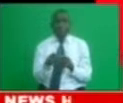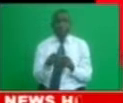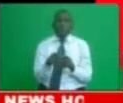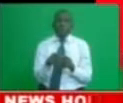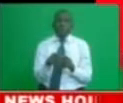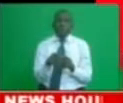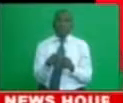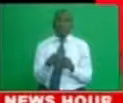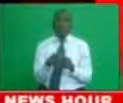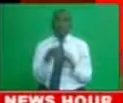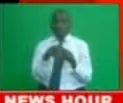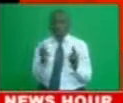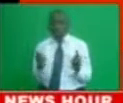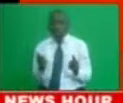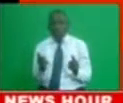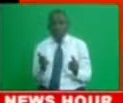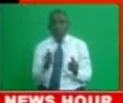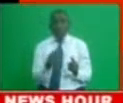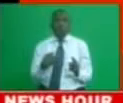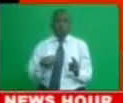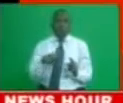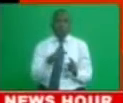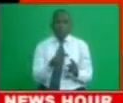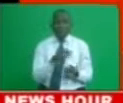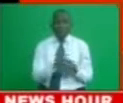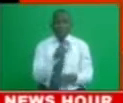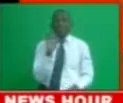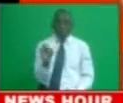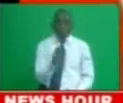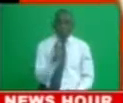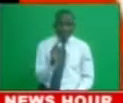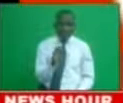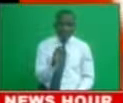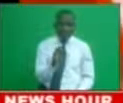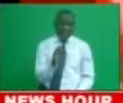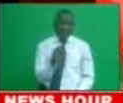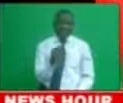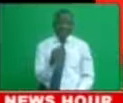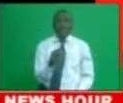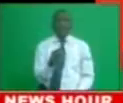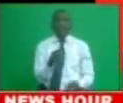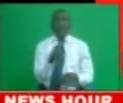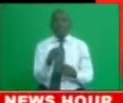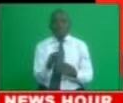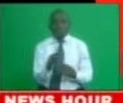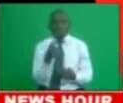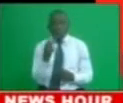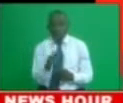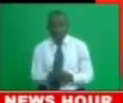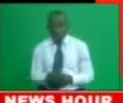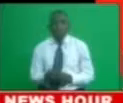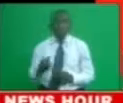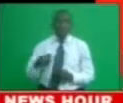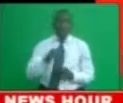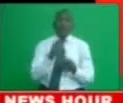12th and 13th. So, and then the Friday will be the 12th. So